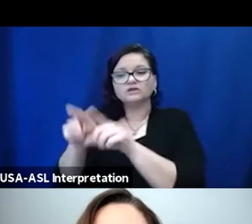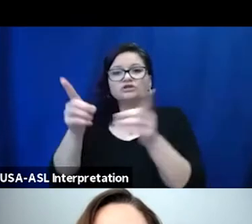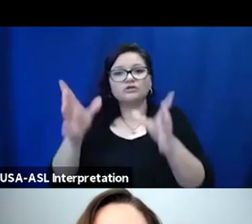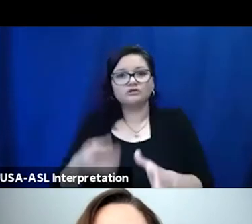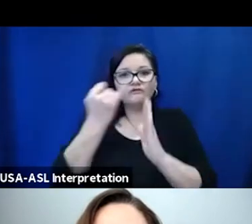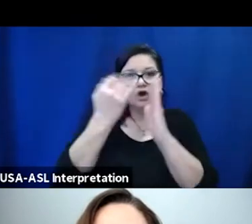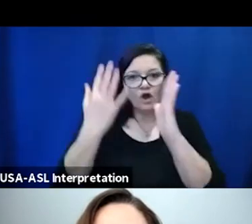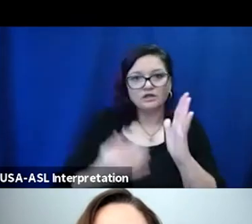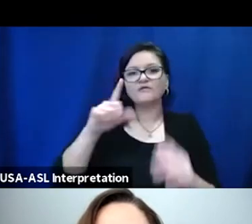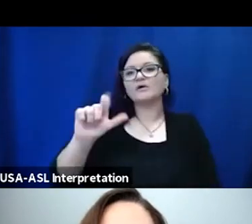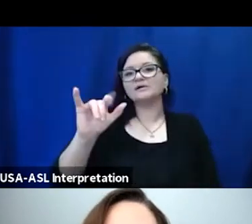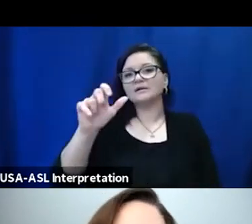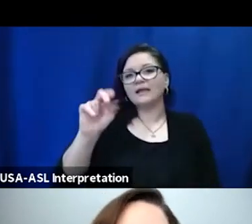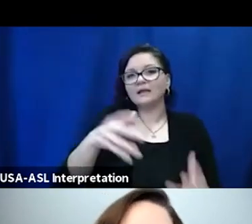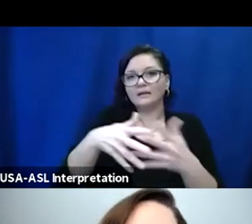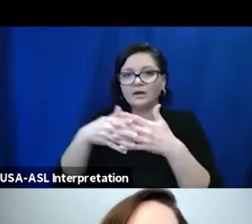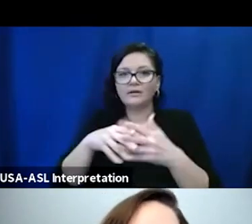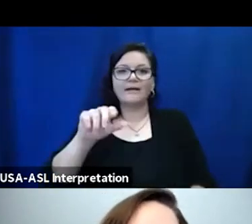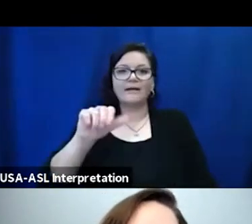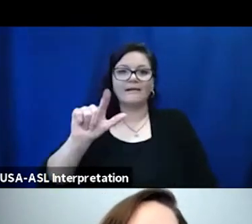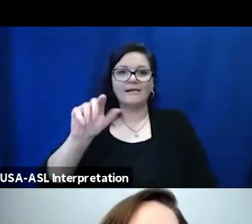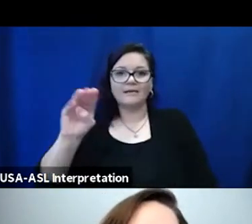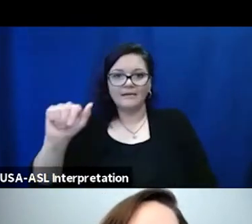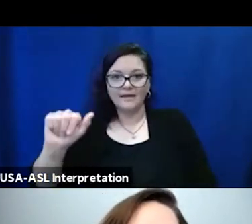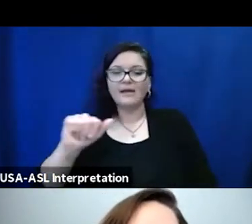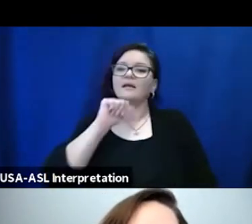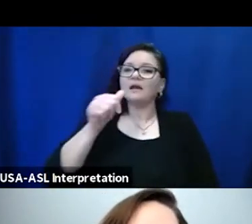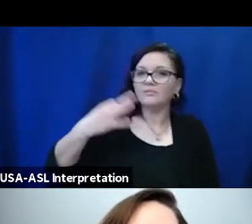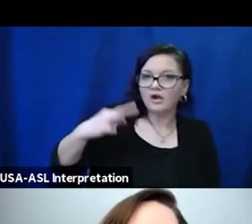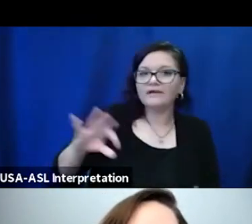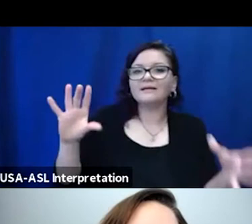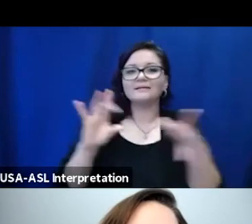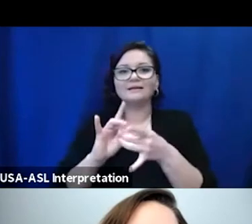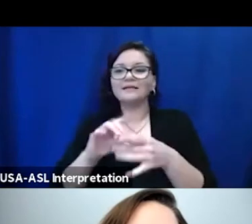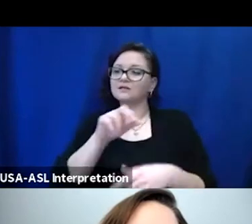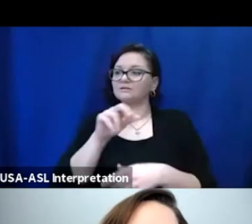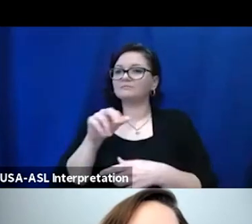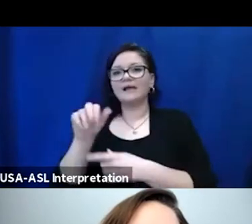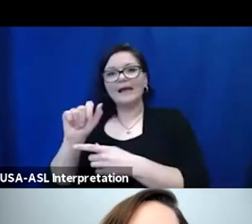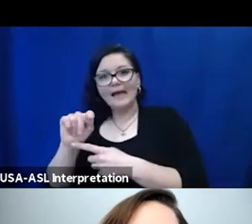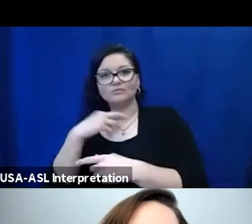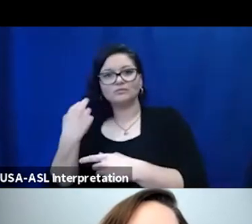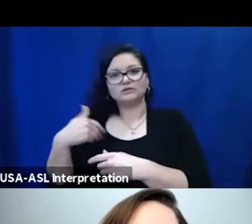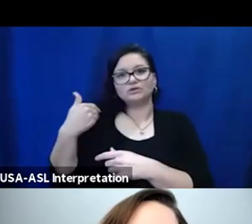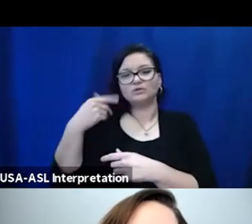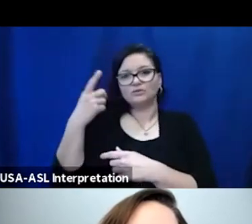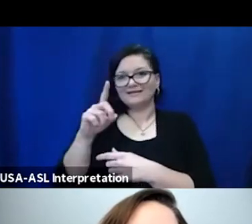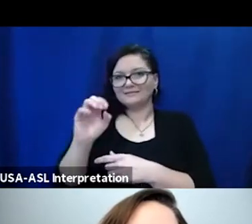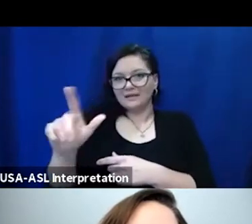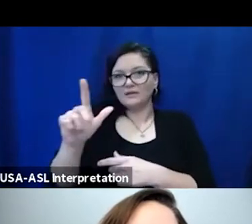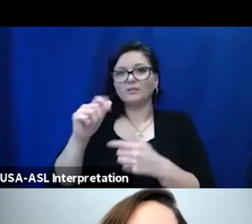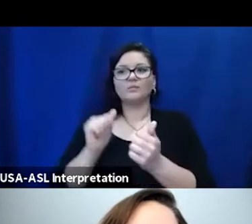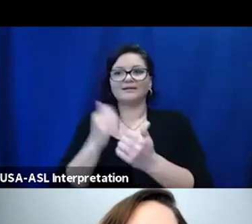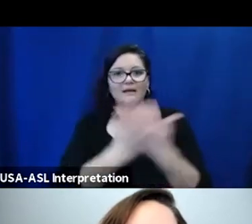of Latin America, AMLA, a nonprofit connecting at-risk youth in Pennsylvania and Delaware with high-quality, hands-on